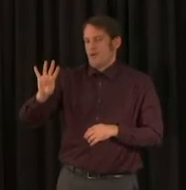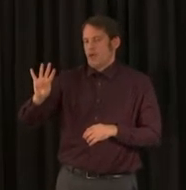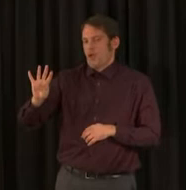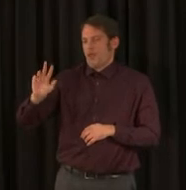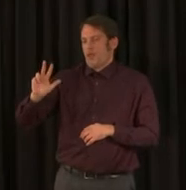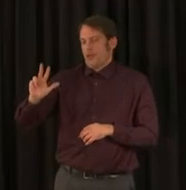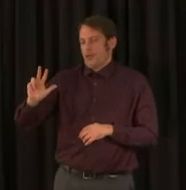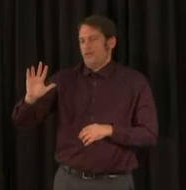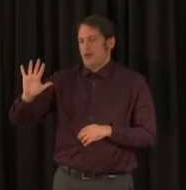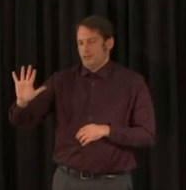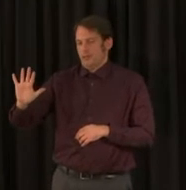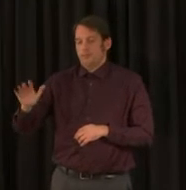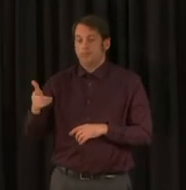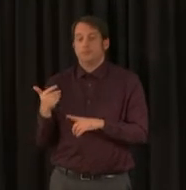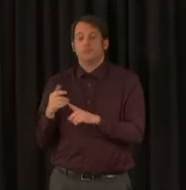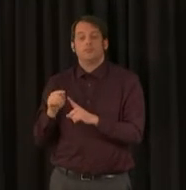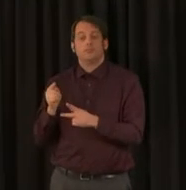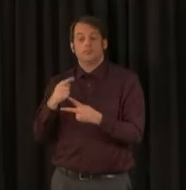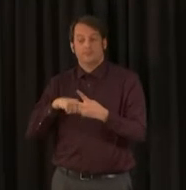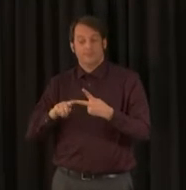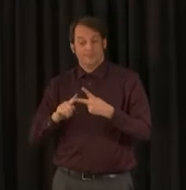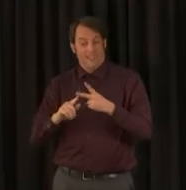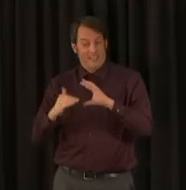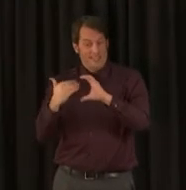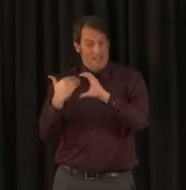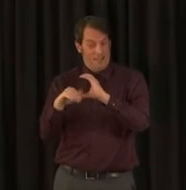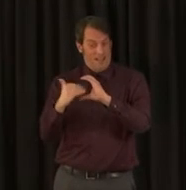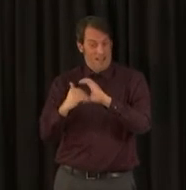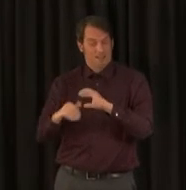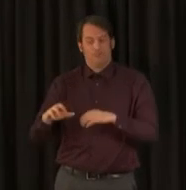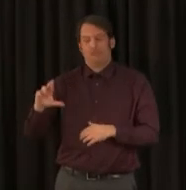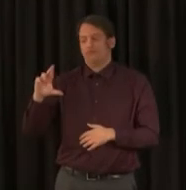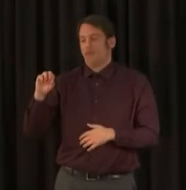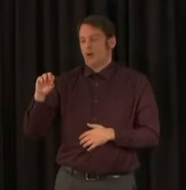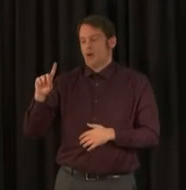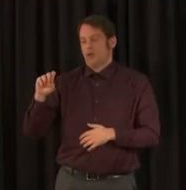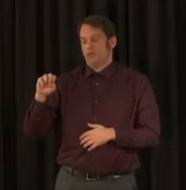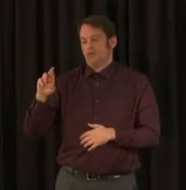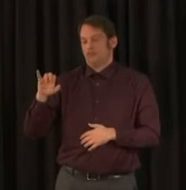202-617-4435. And it's Roderick,